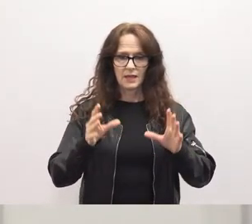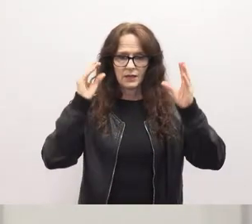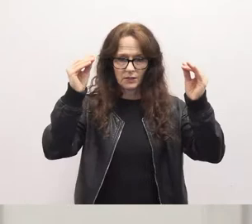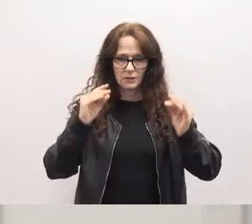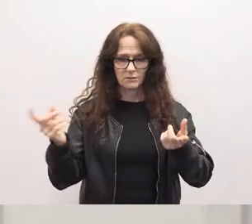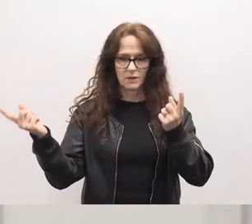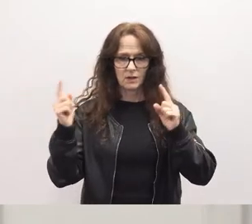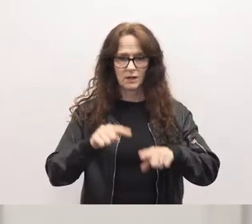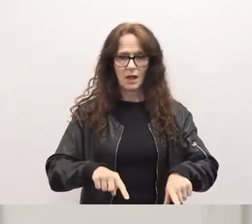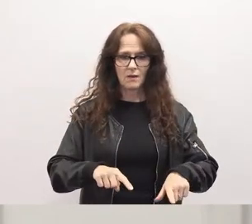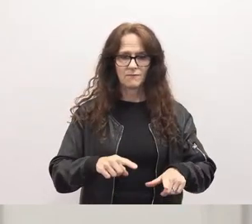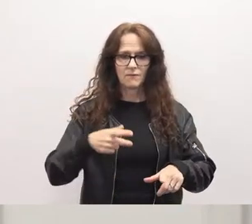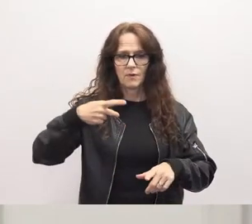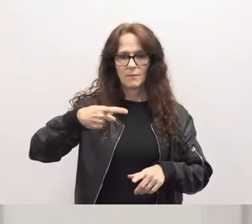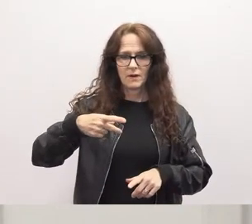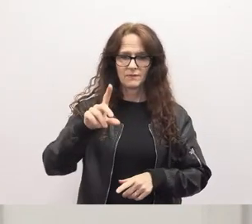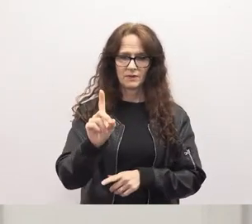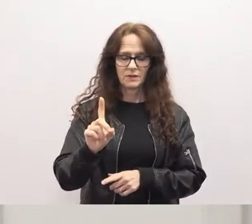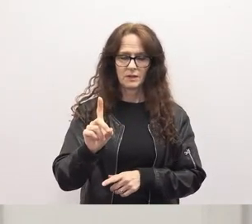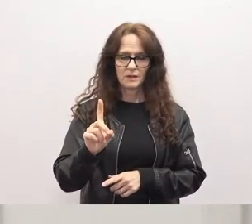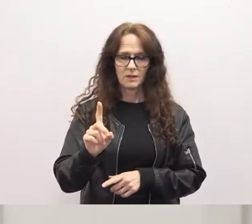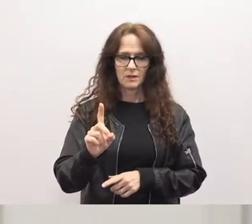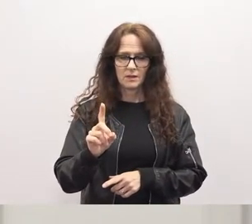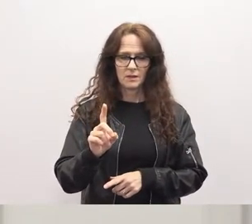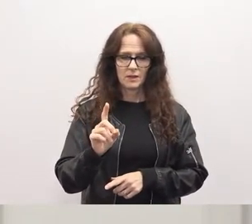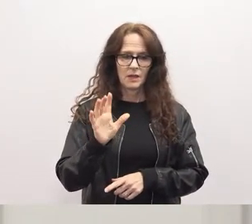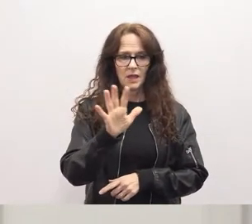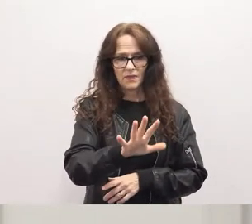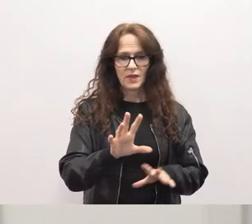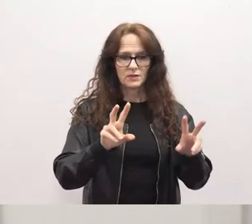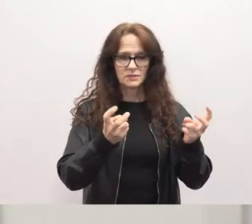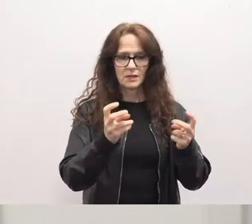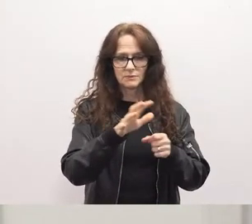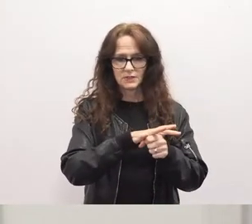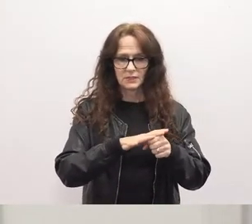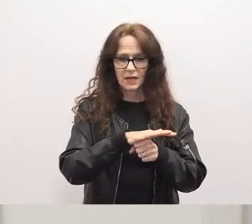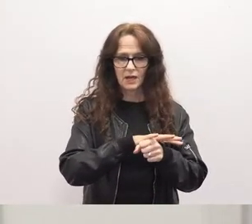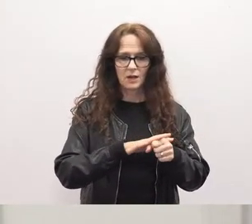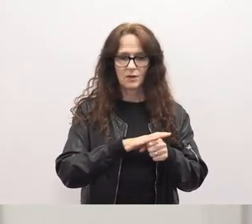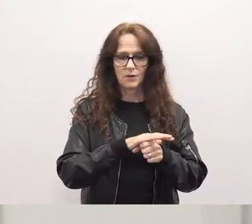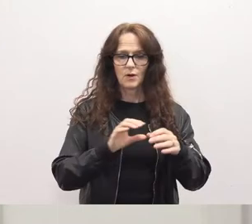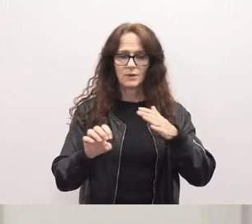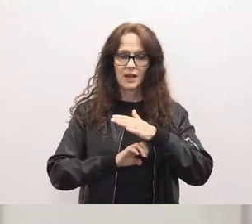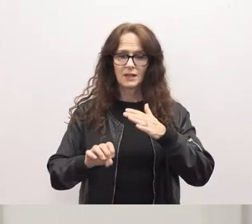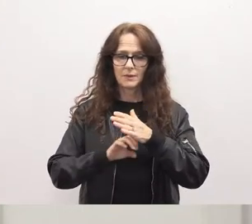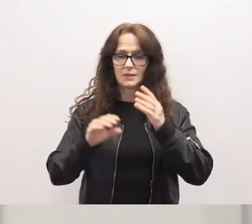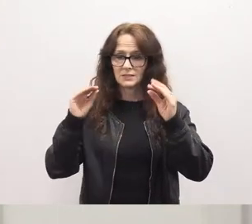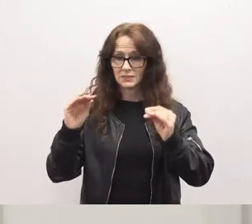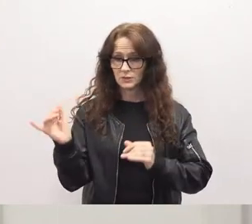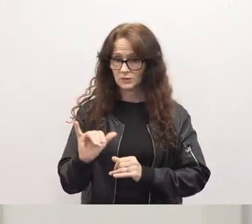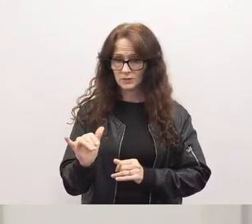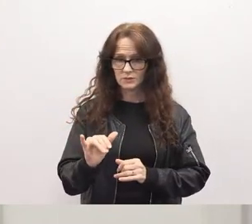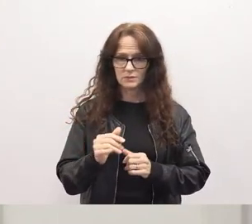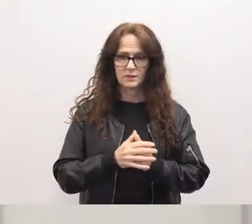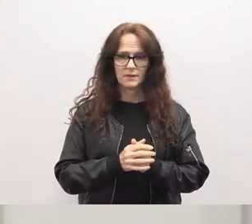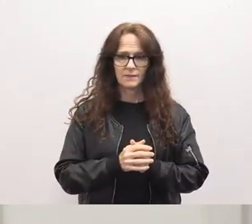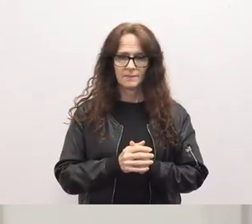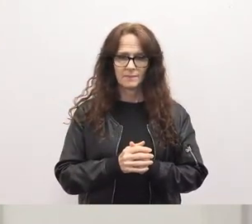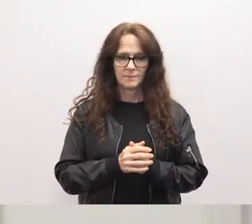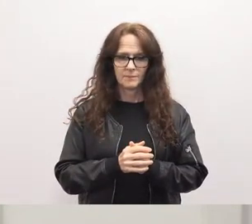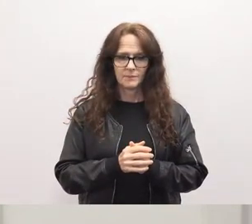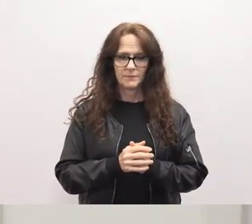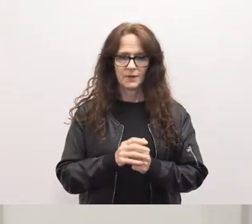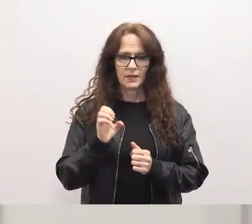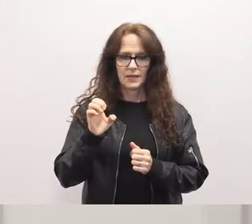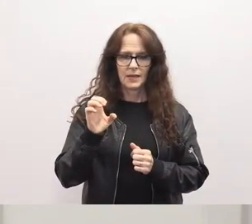for professional development, both in their content or their subject area, as well as elementary teachers. So with our ESSER investments